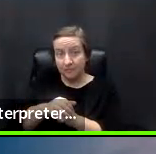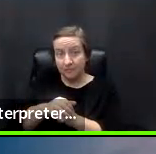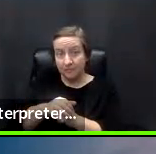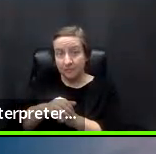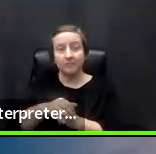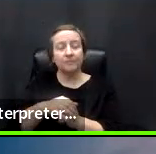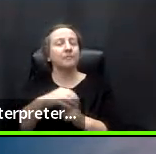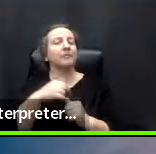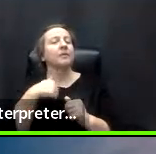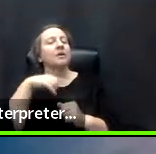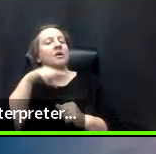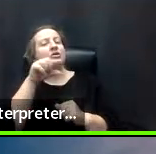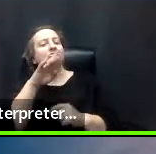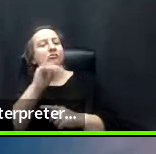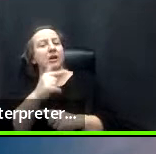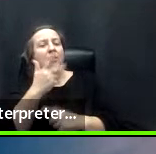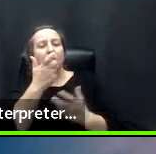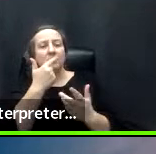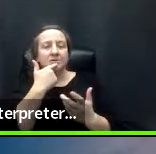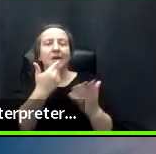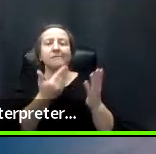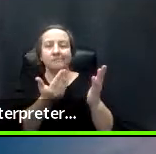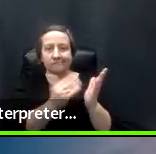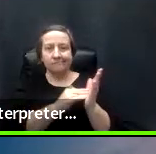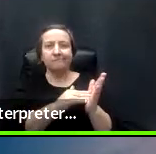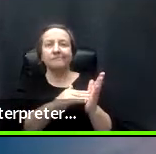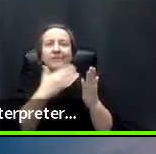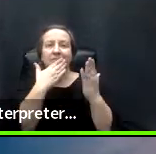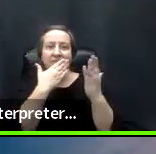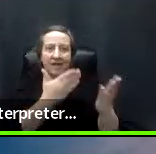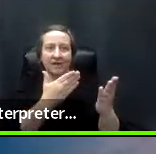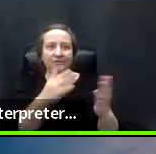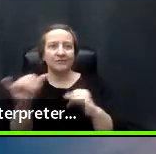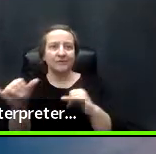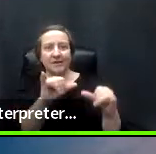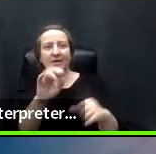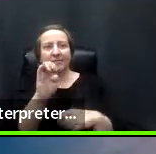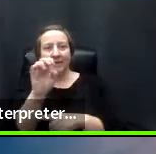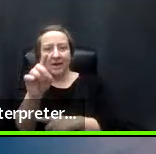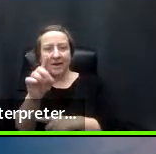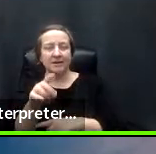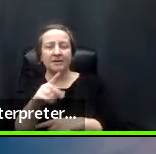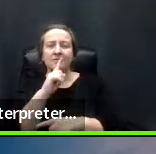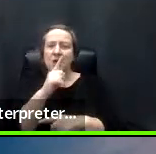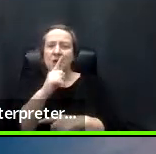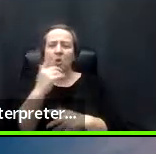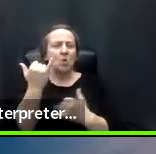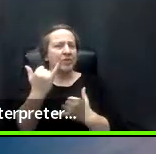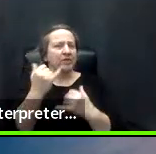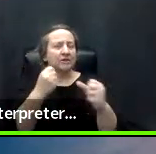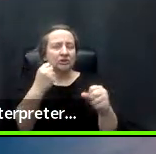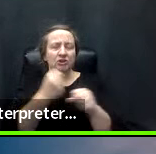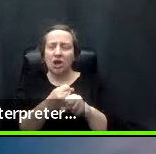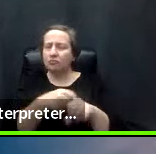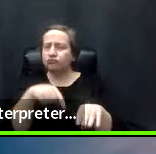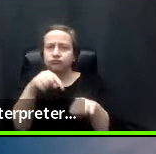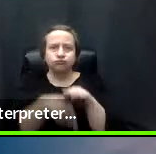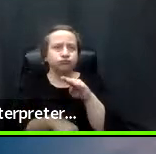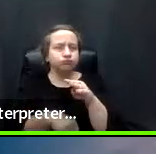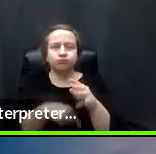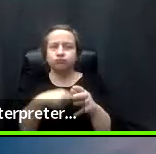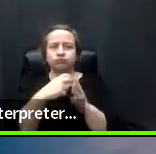I just like to echo Ed's thank you. This has been a intense year,